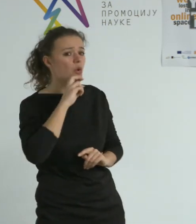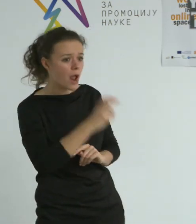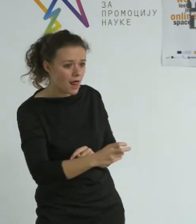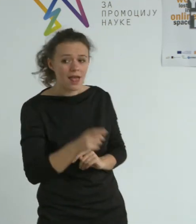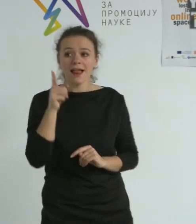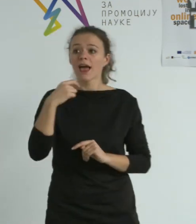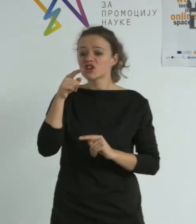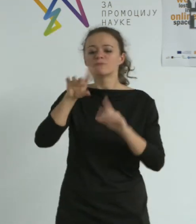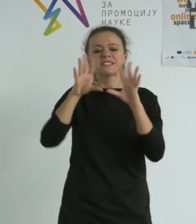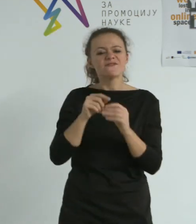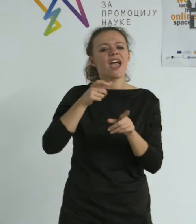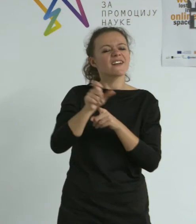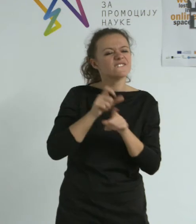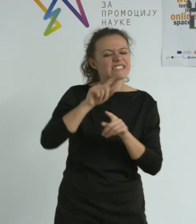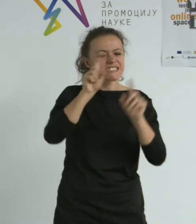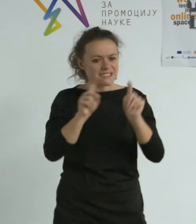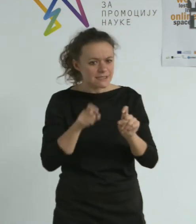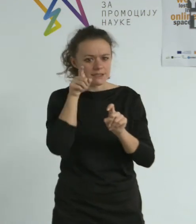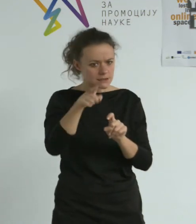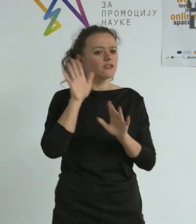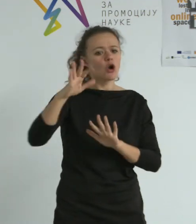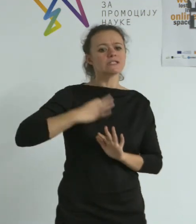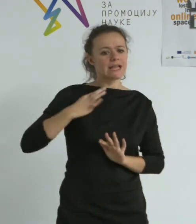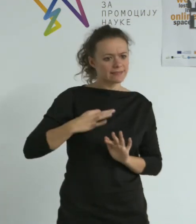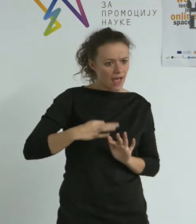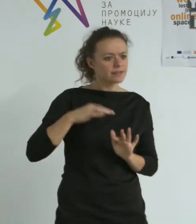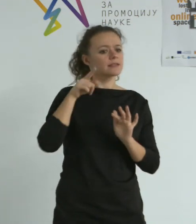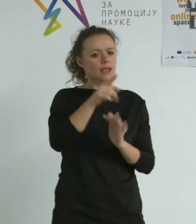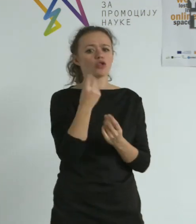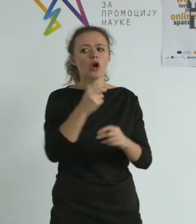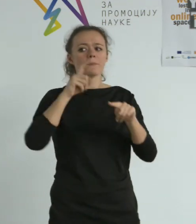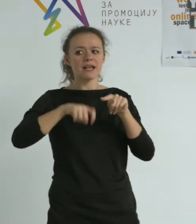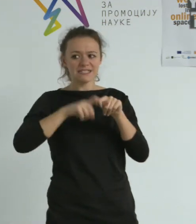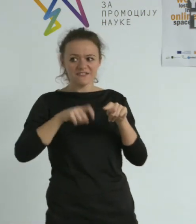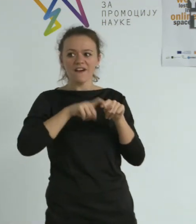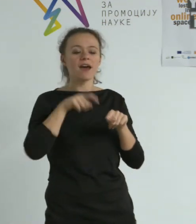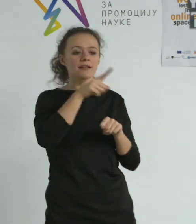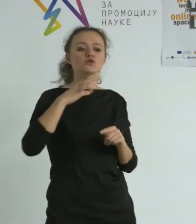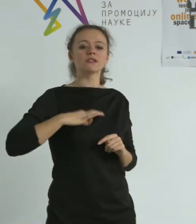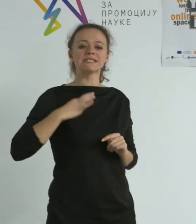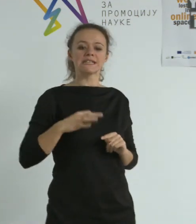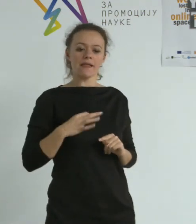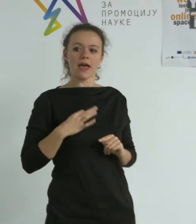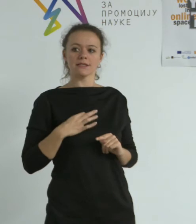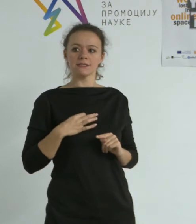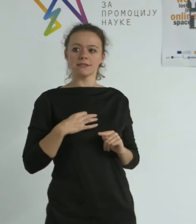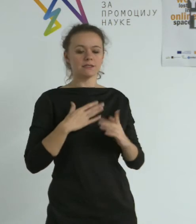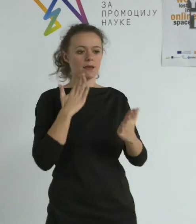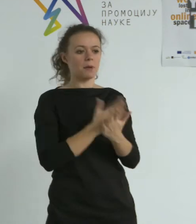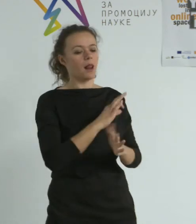said all the quizzes, you finished all the quizzes and those two assignments. Yes, the good thing yes. was that those two assignments had most